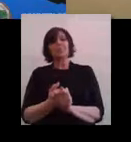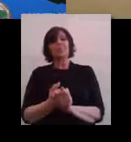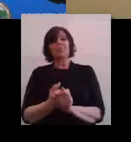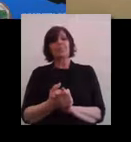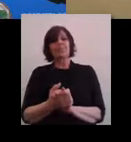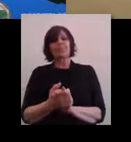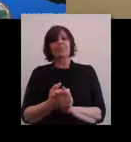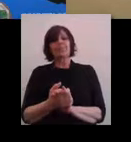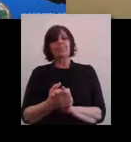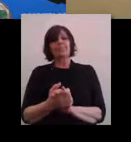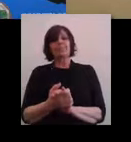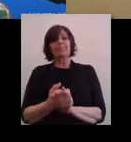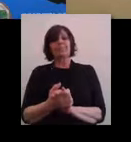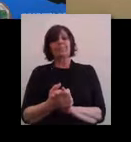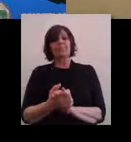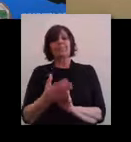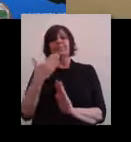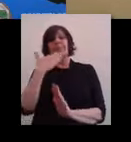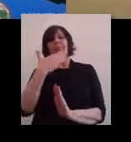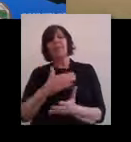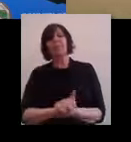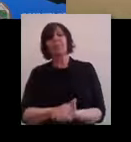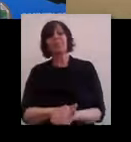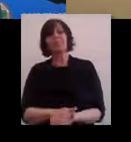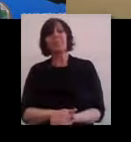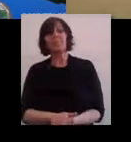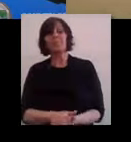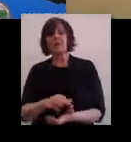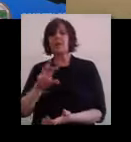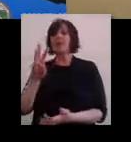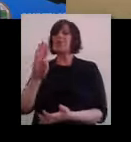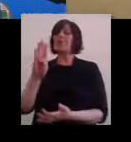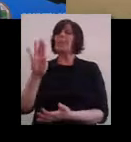Thank you. You're welcome. WBFO, Michael Mroziak.